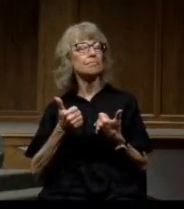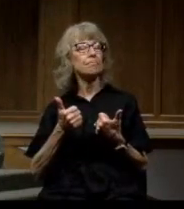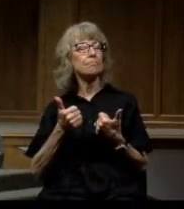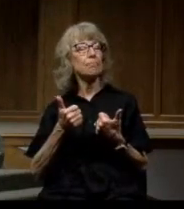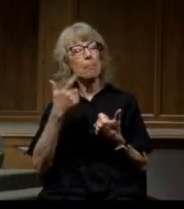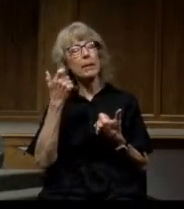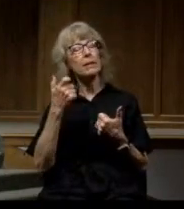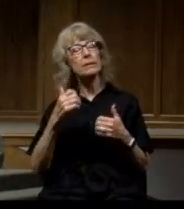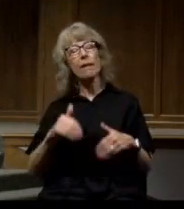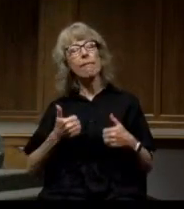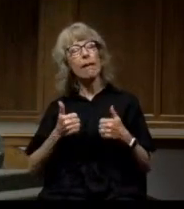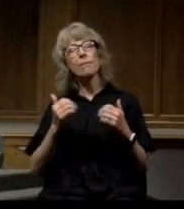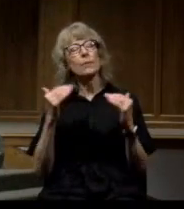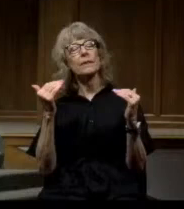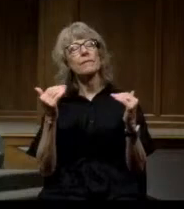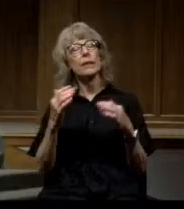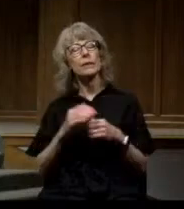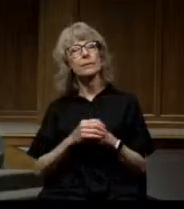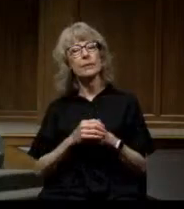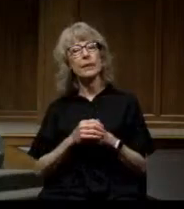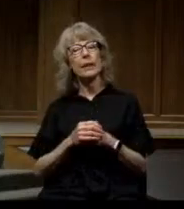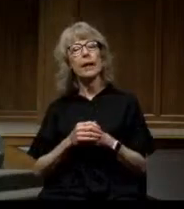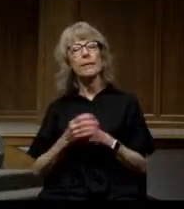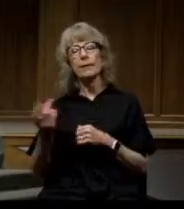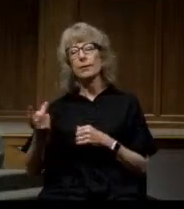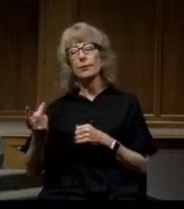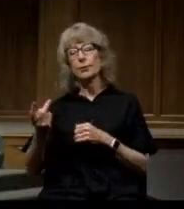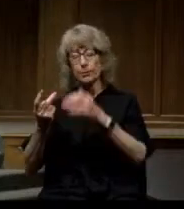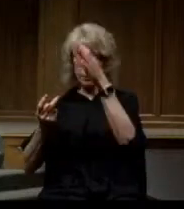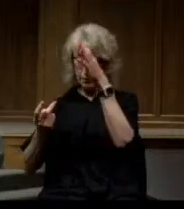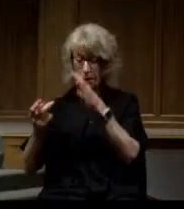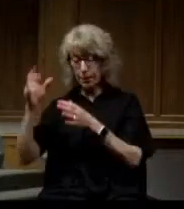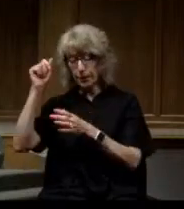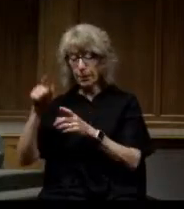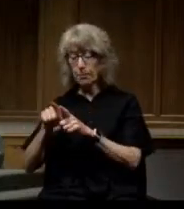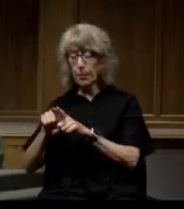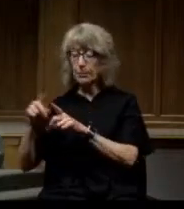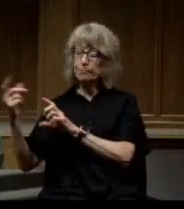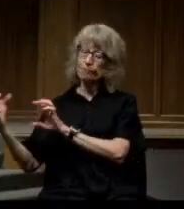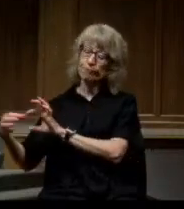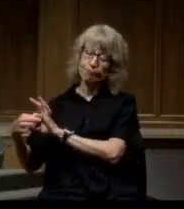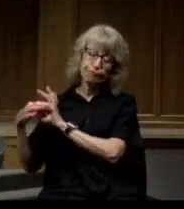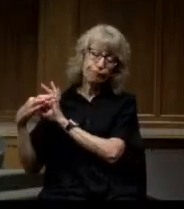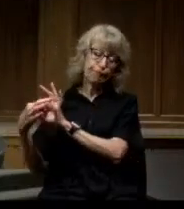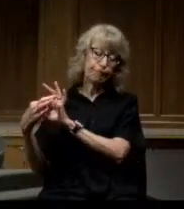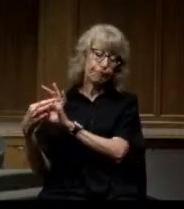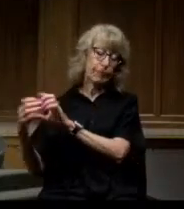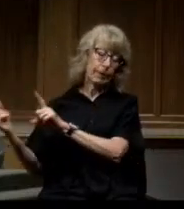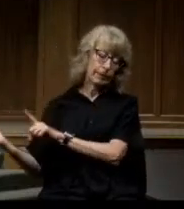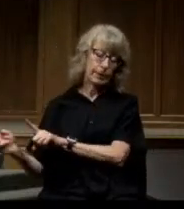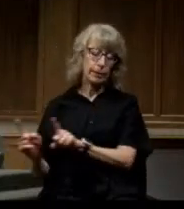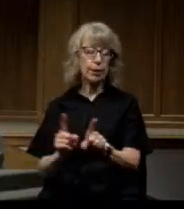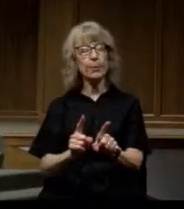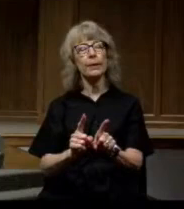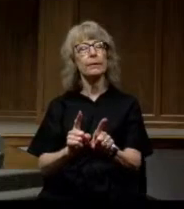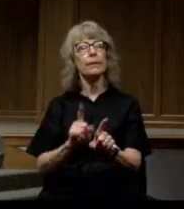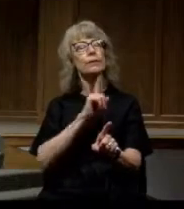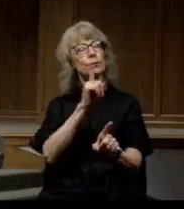unfair. And then he walked arm in arm with his father into the house to truly